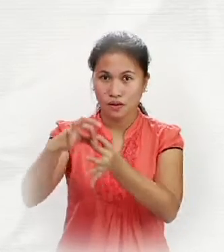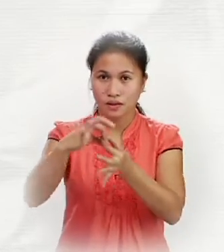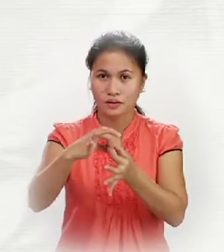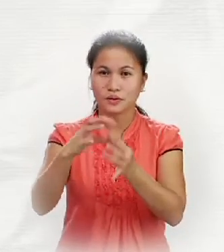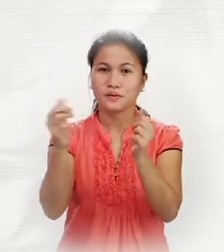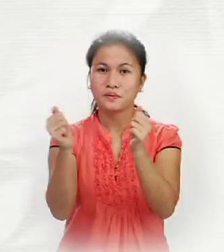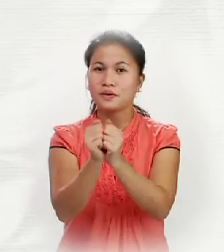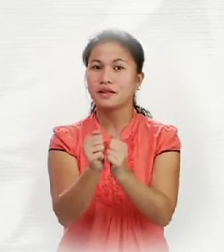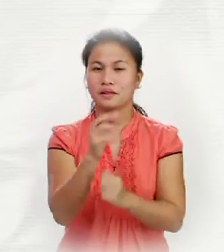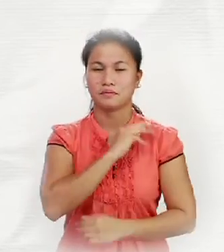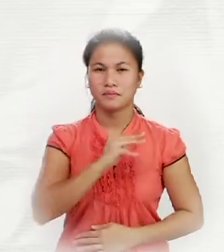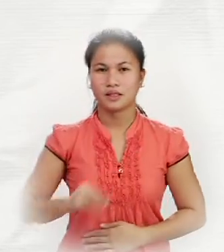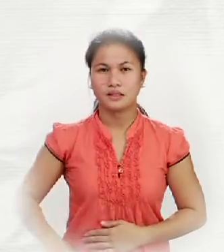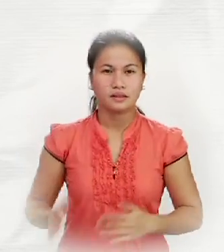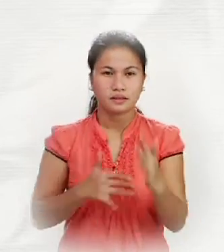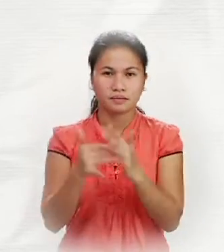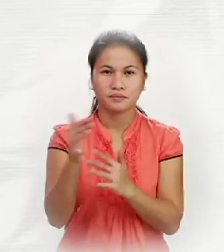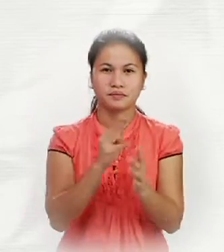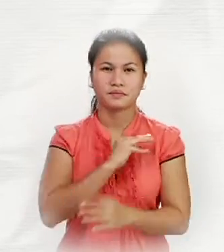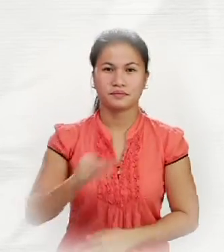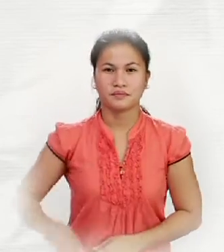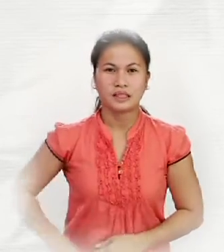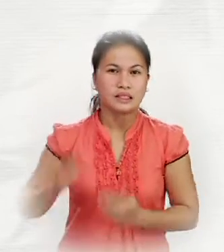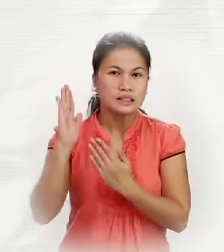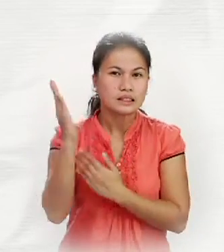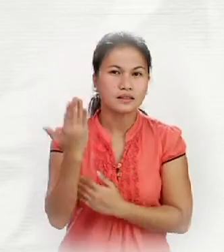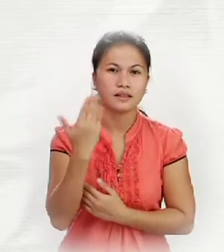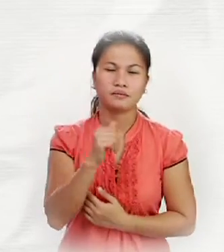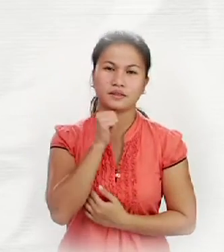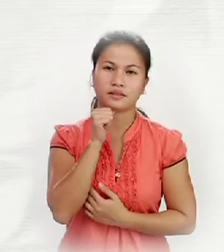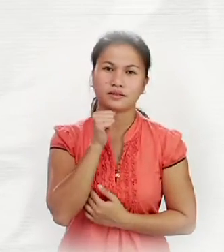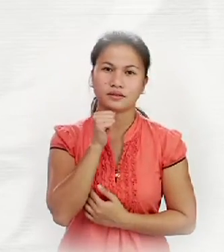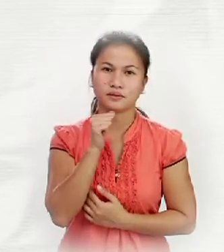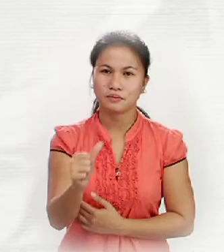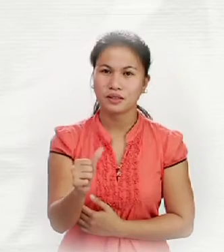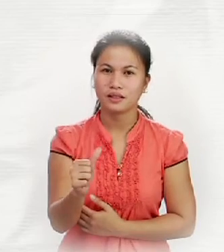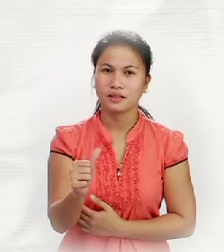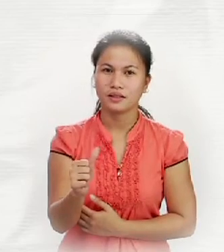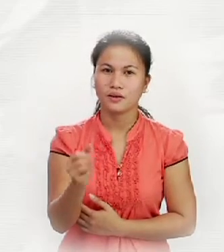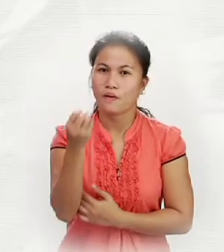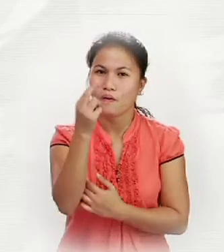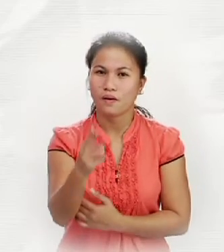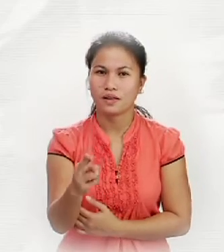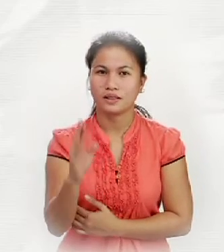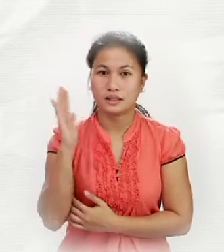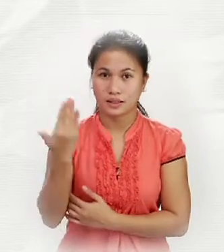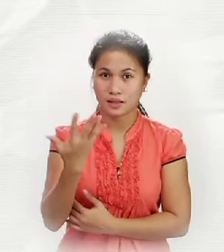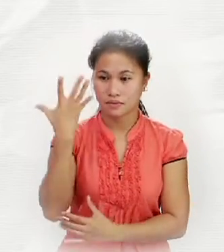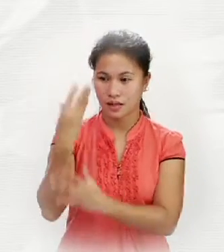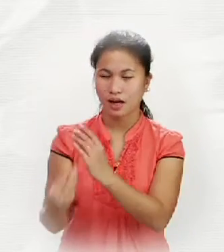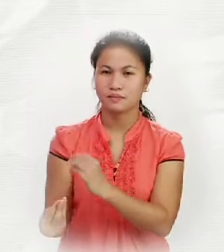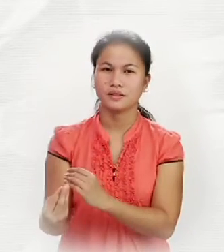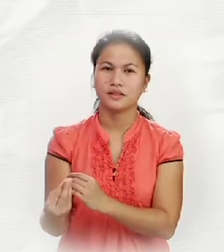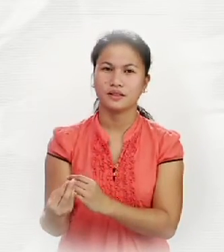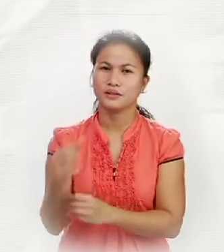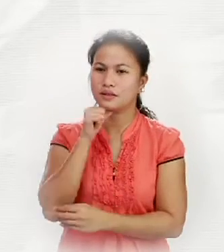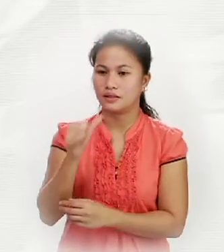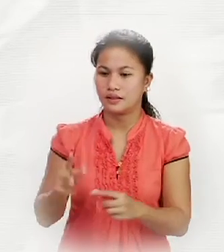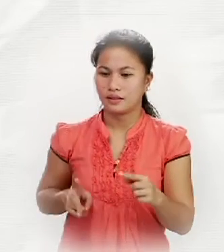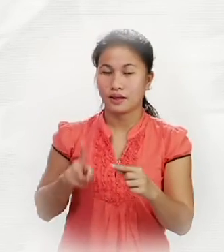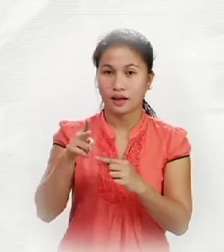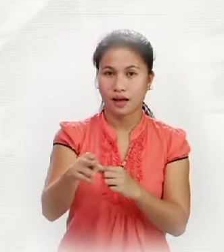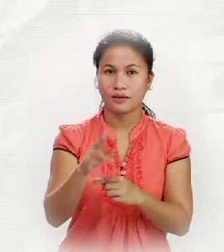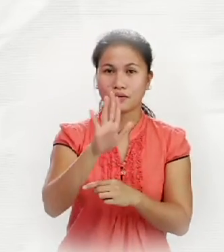master, even if the master seems to be absent. Do not cut